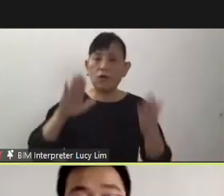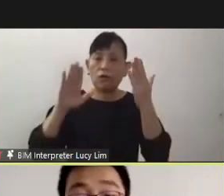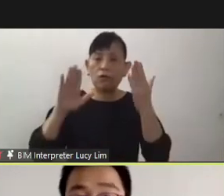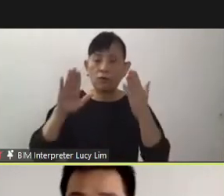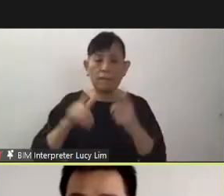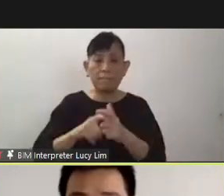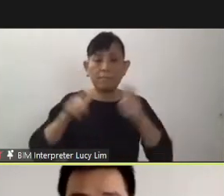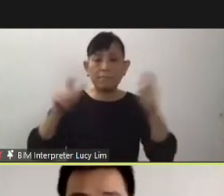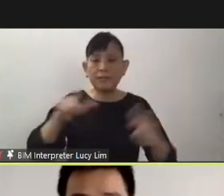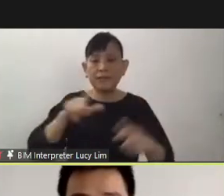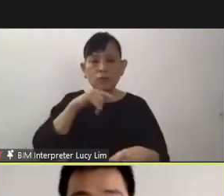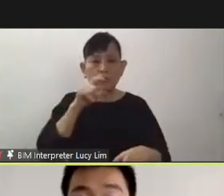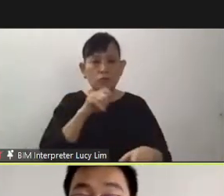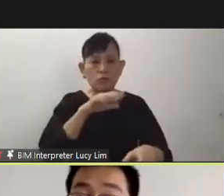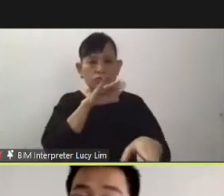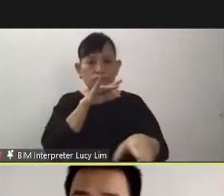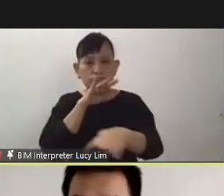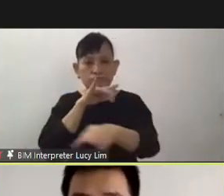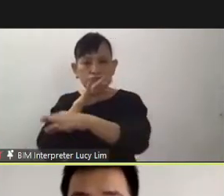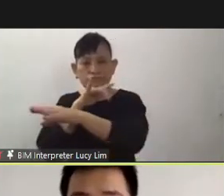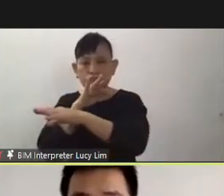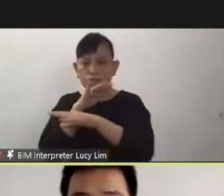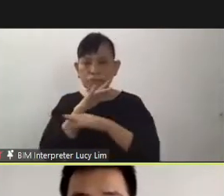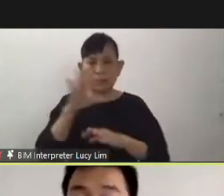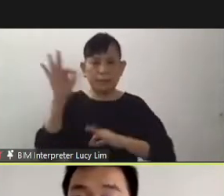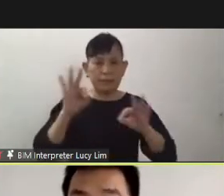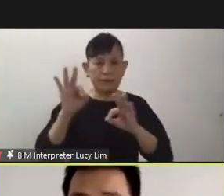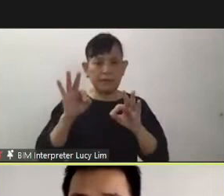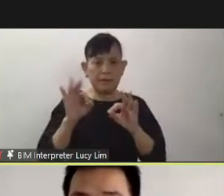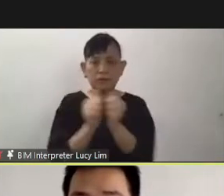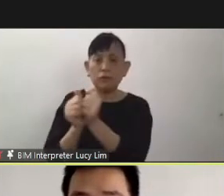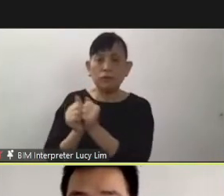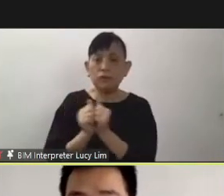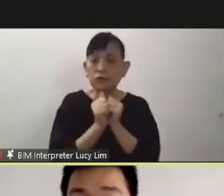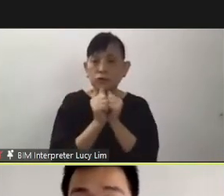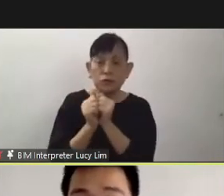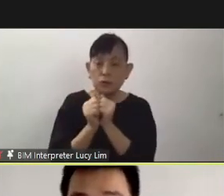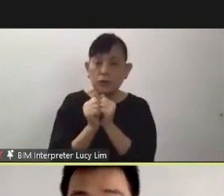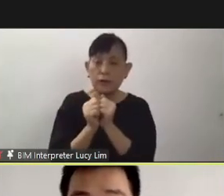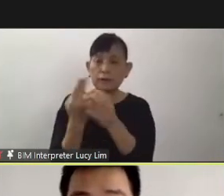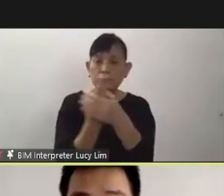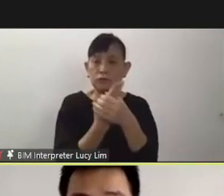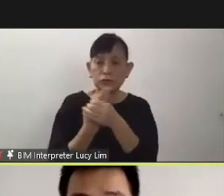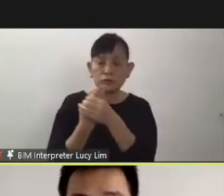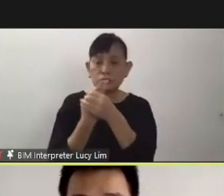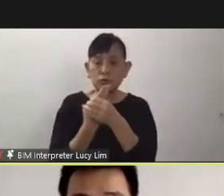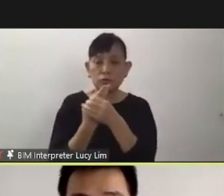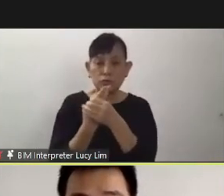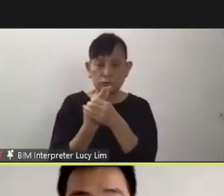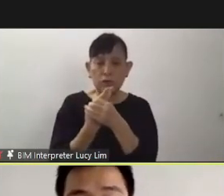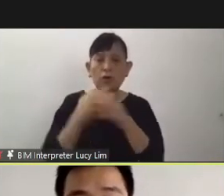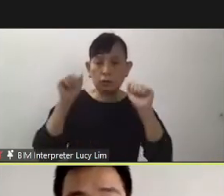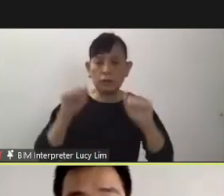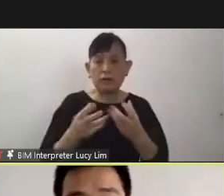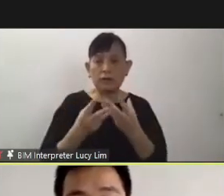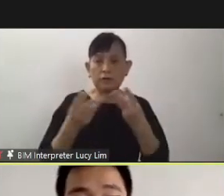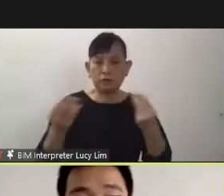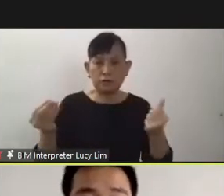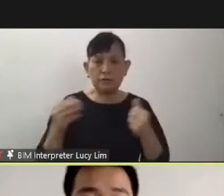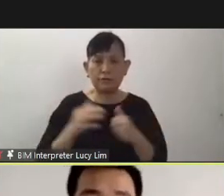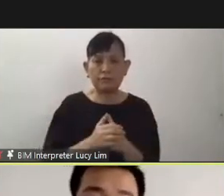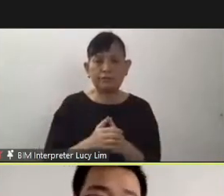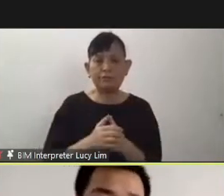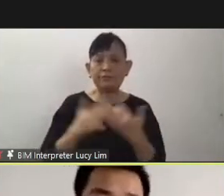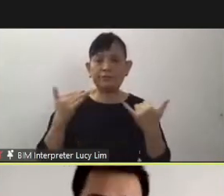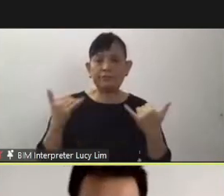polluter who have lots of resources. But if we united, we will never be defeated. I would like to end up